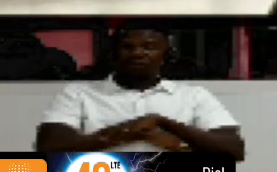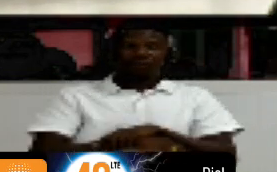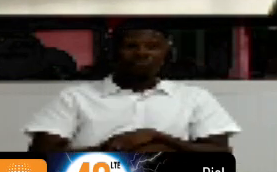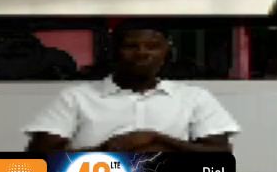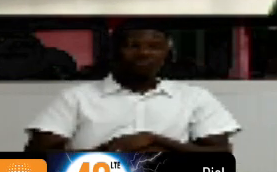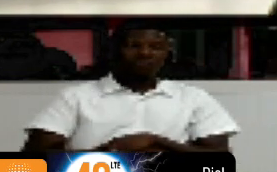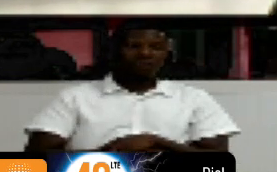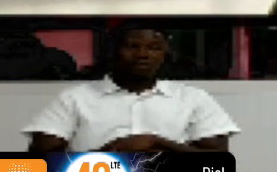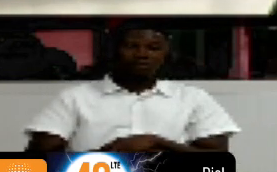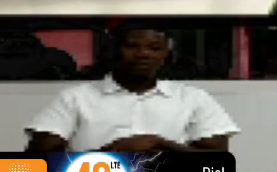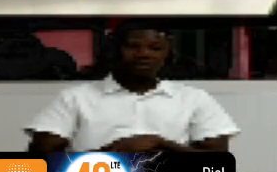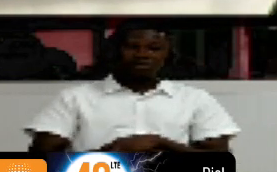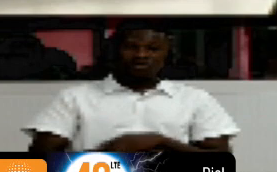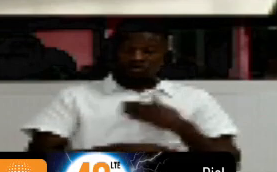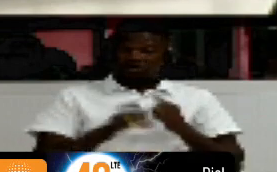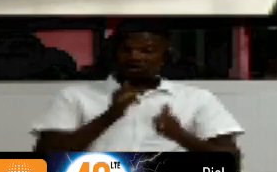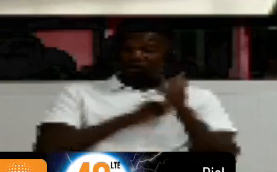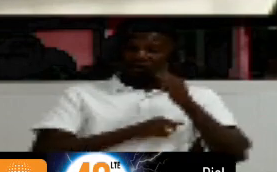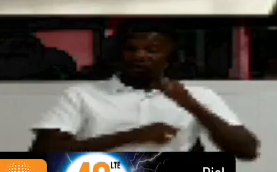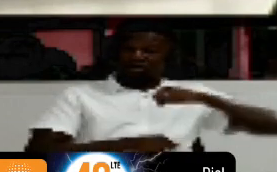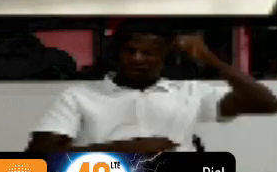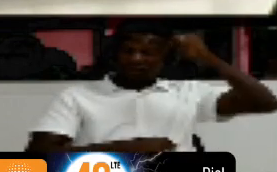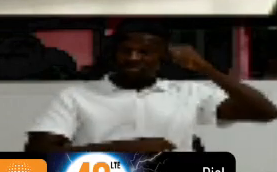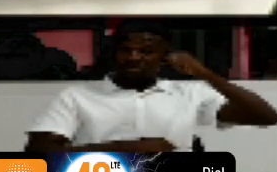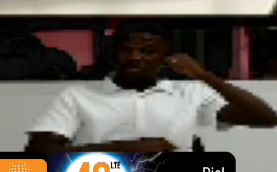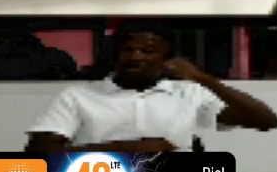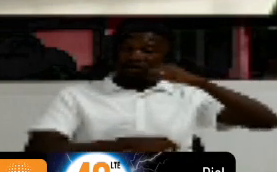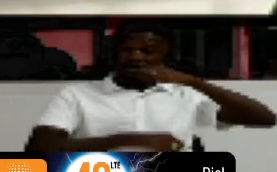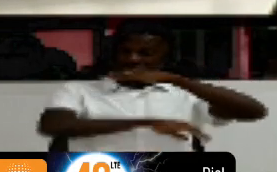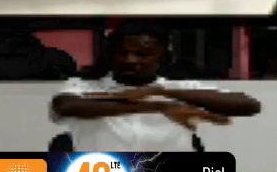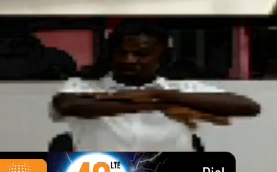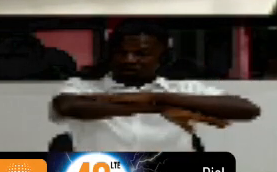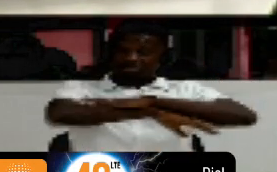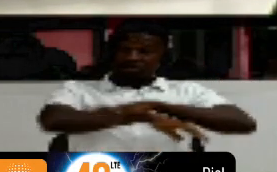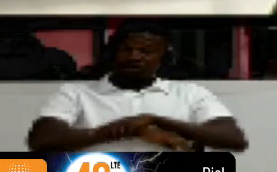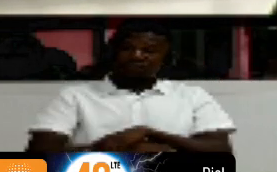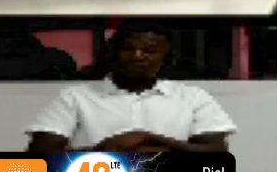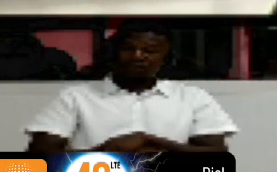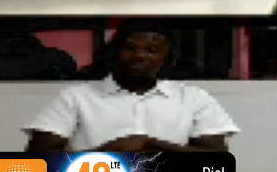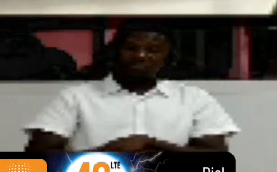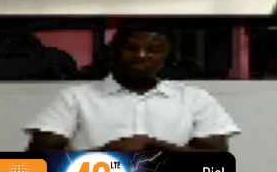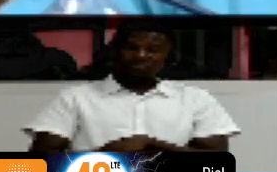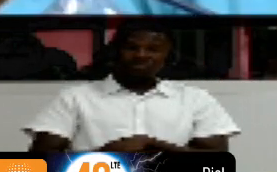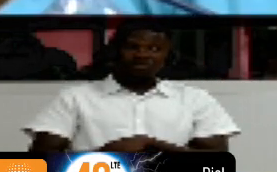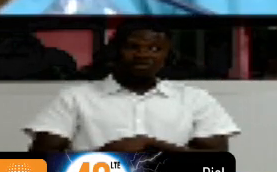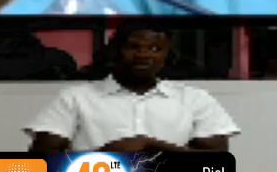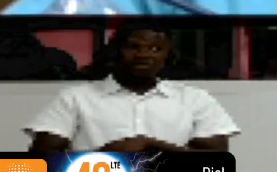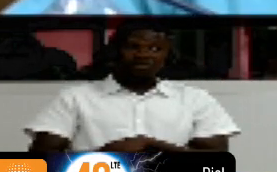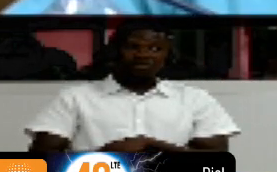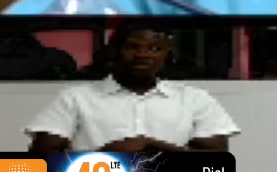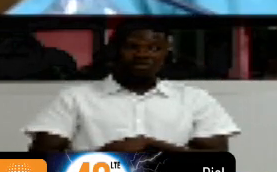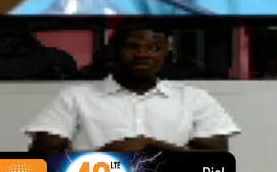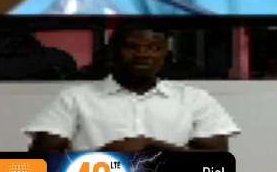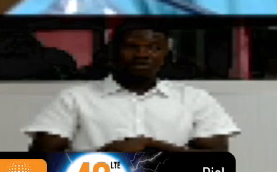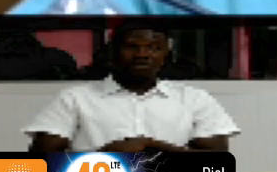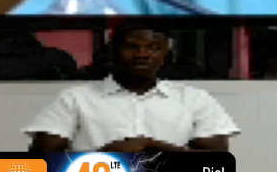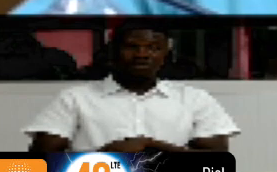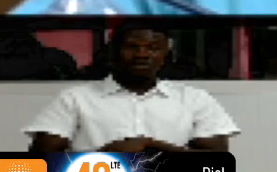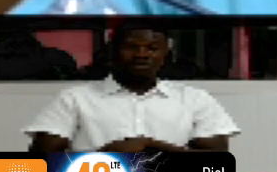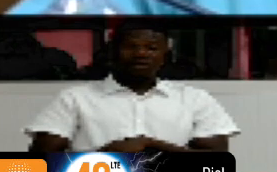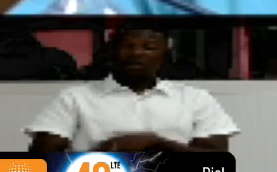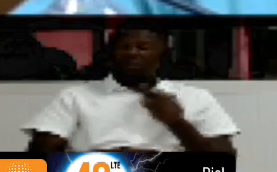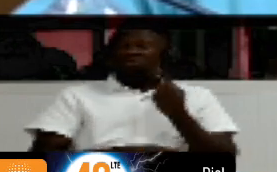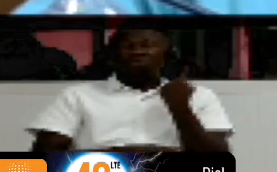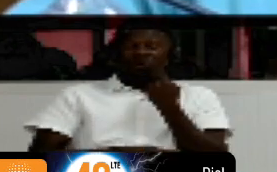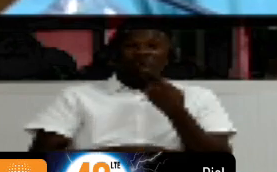want to go back to senior secondary school? That's my question. No, I think. Because that's the only way you can make your O-levels to get to university